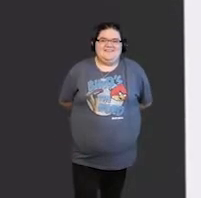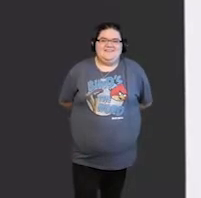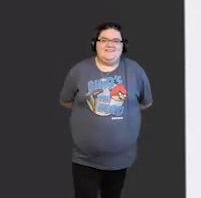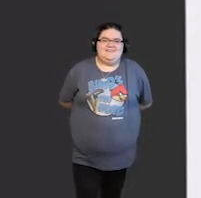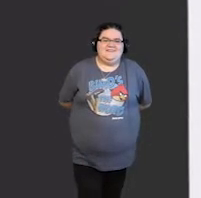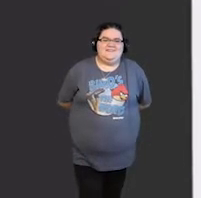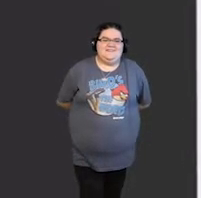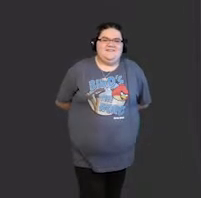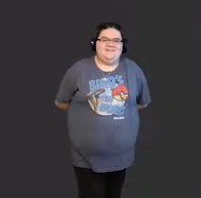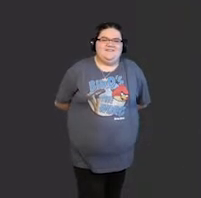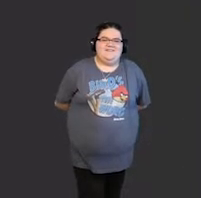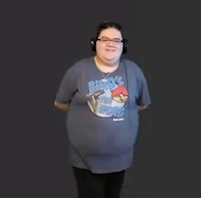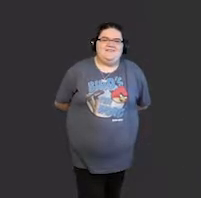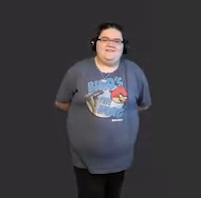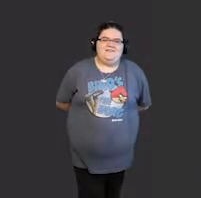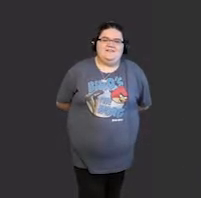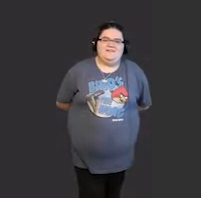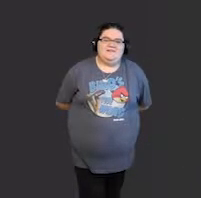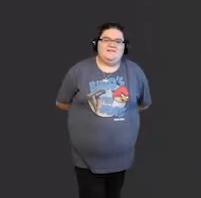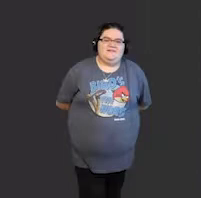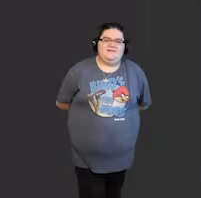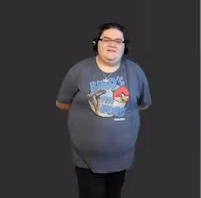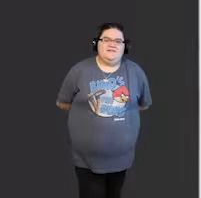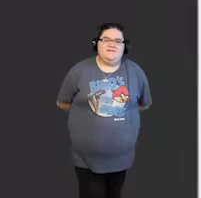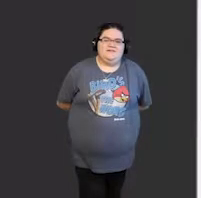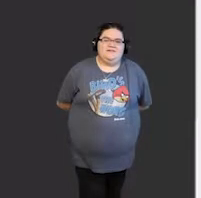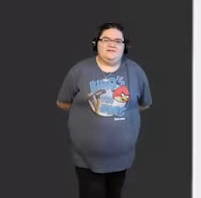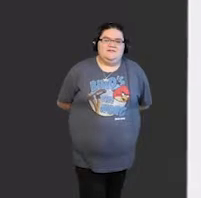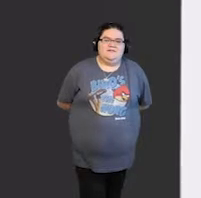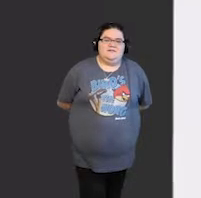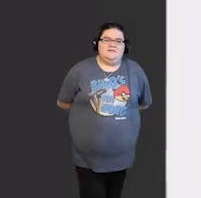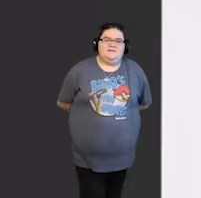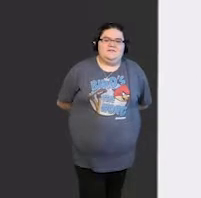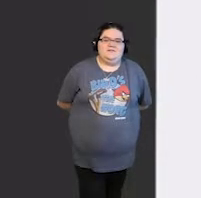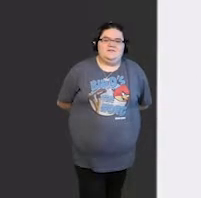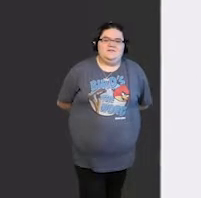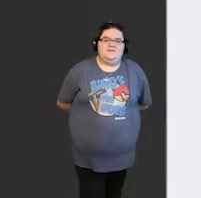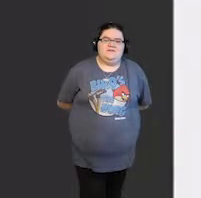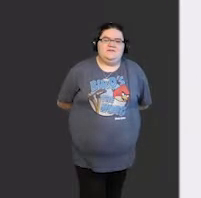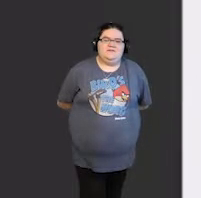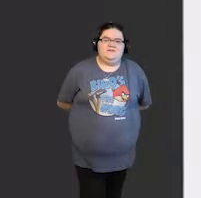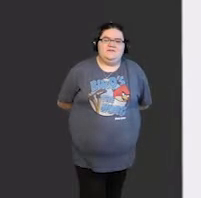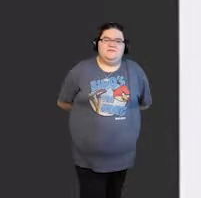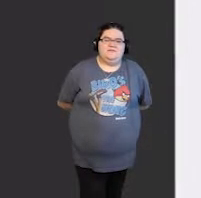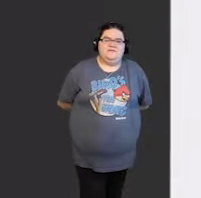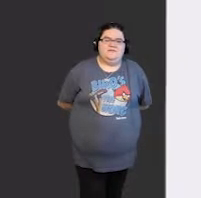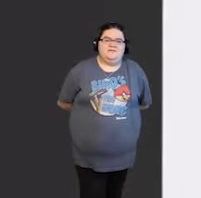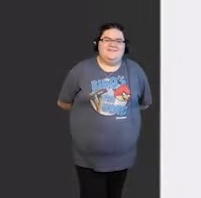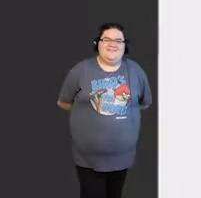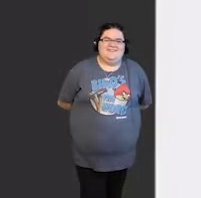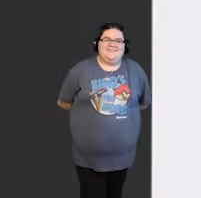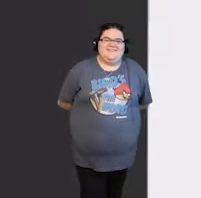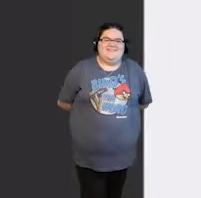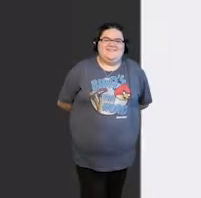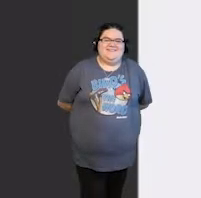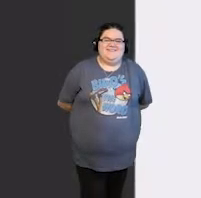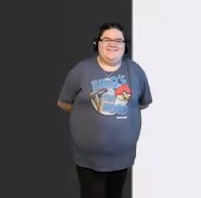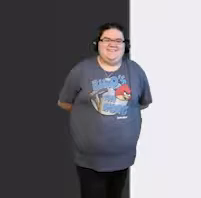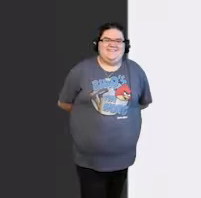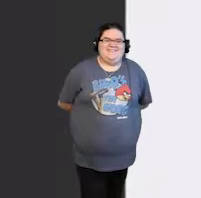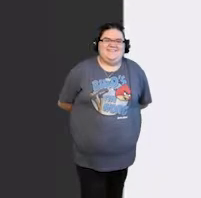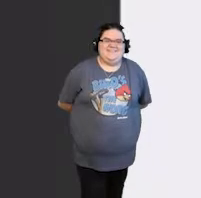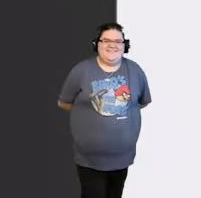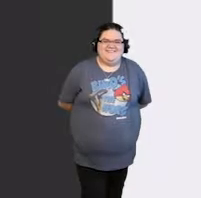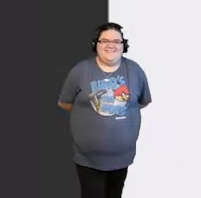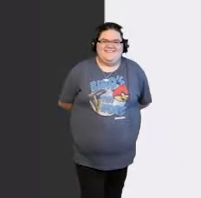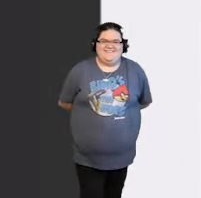to firmly grasp the end of the alf horn and wrap your lips around it like you're drinking